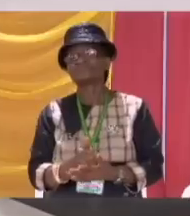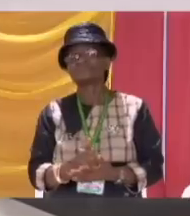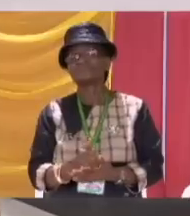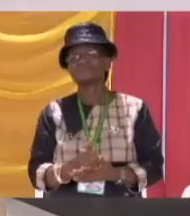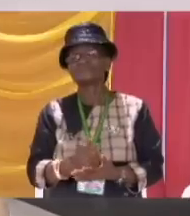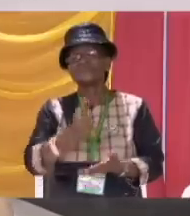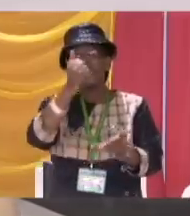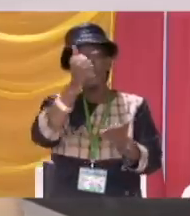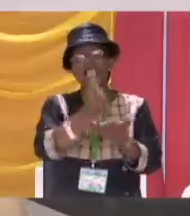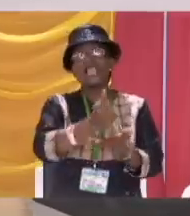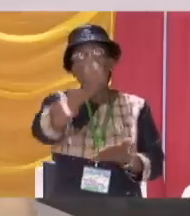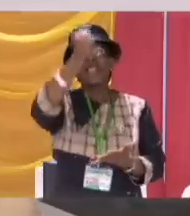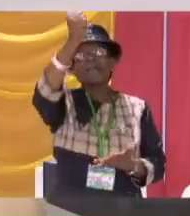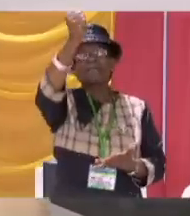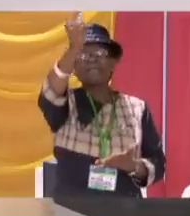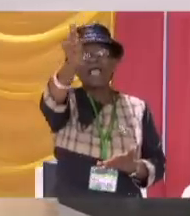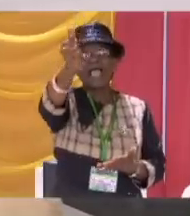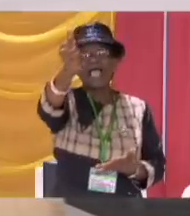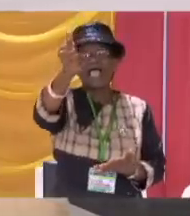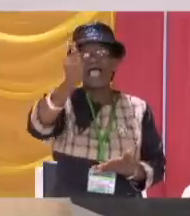Iroyin ayo la ma gbo si yin.